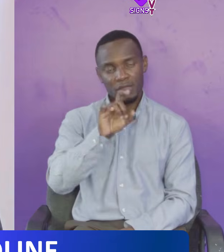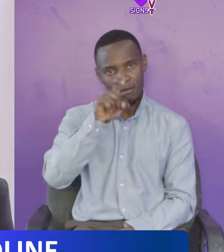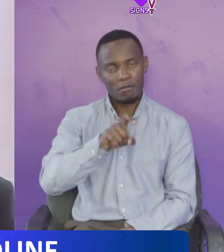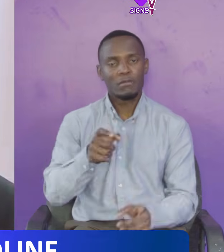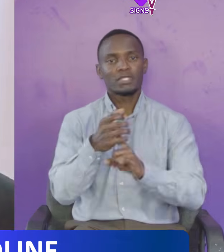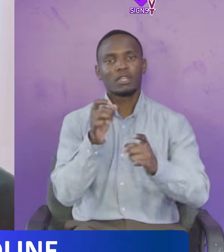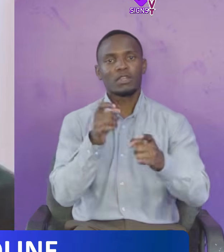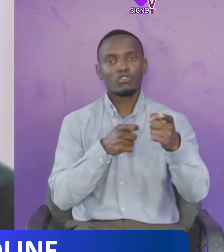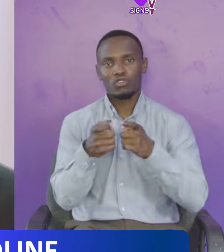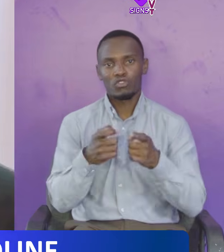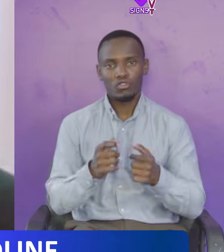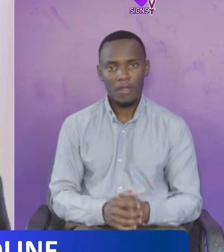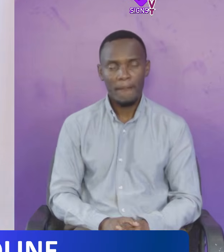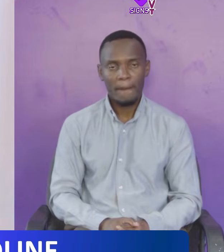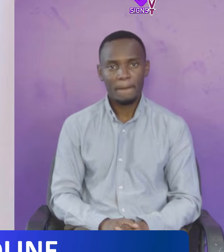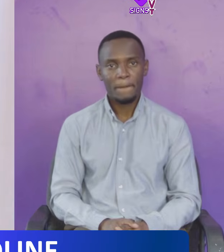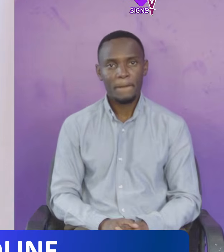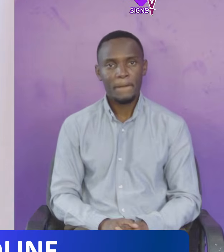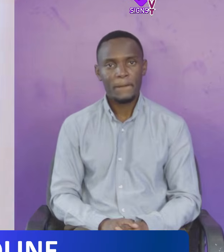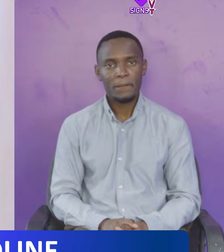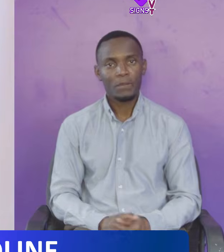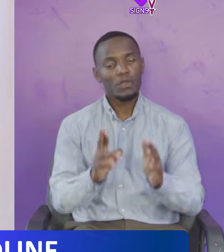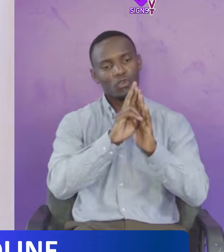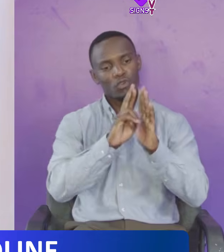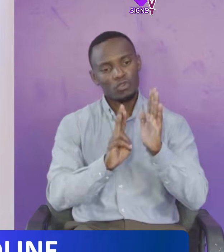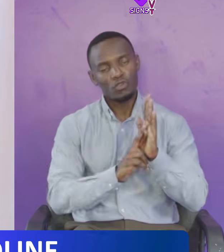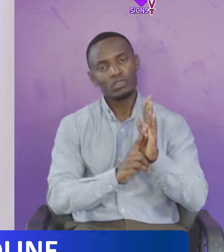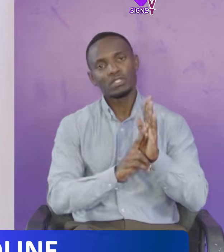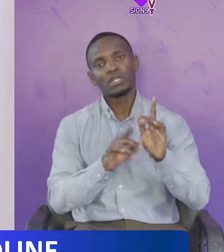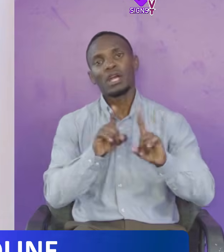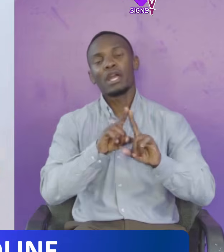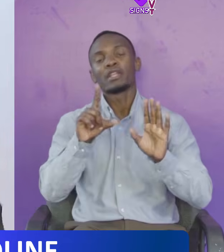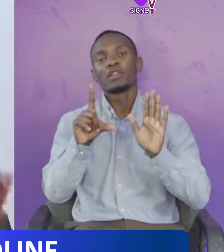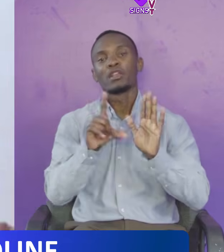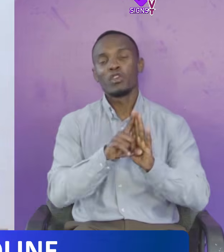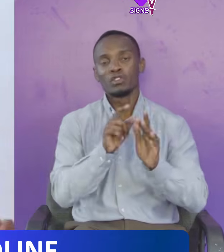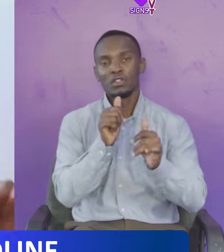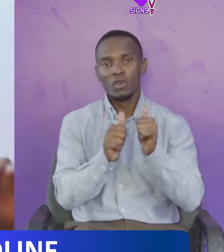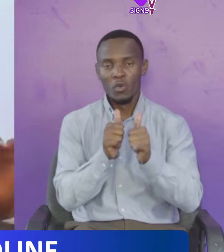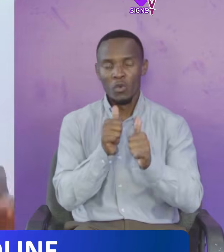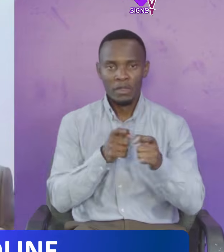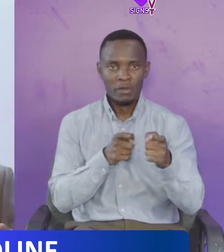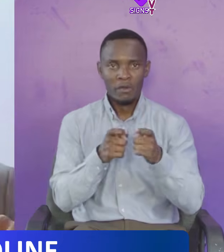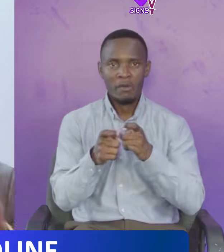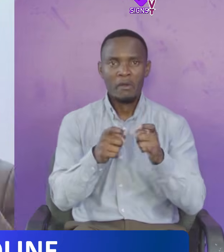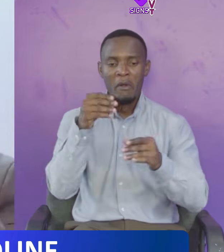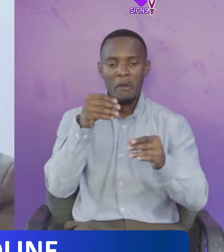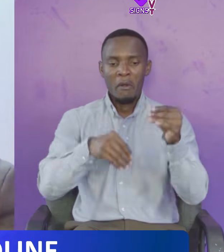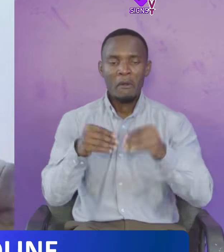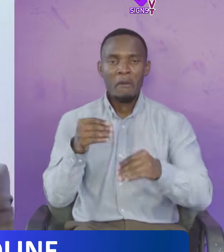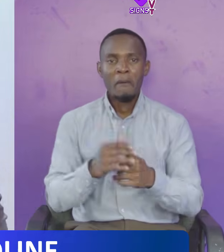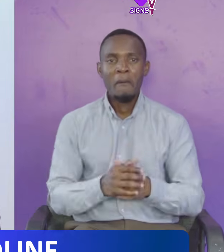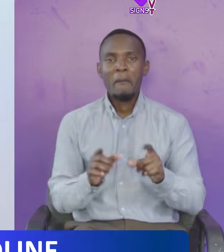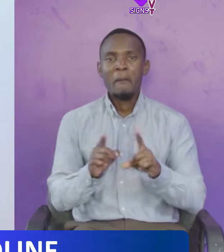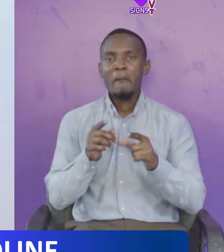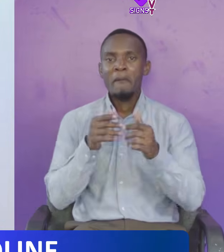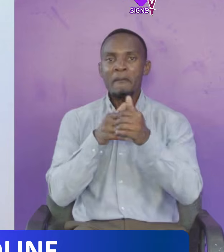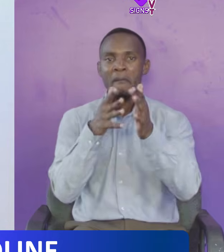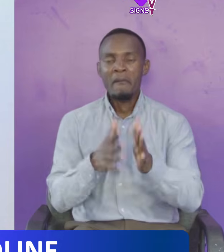They've got the rules and regulations governing the election. The head of these goons are the police